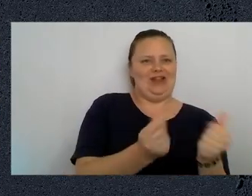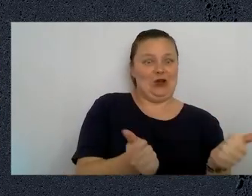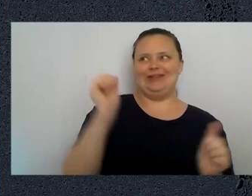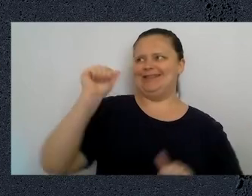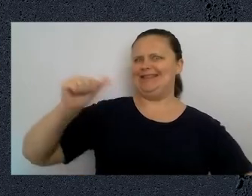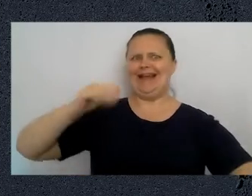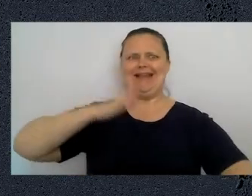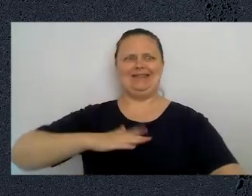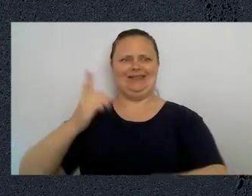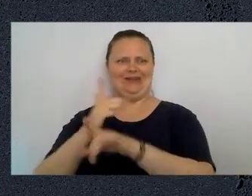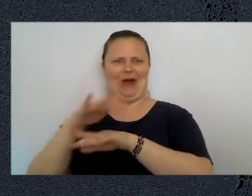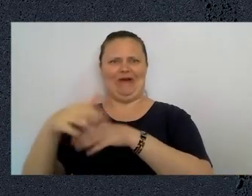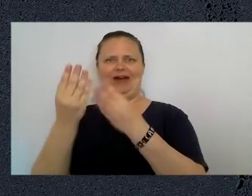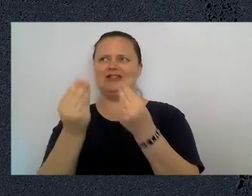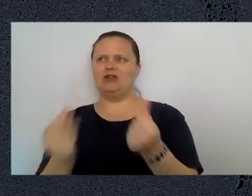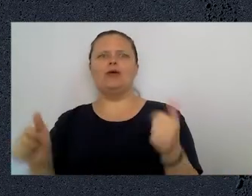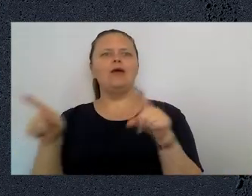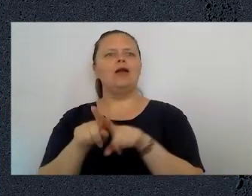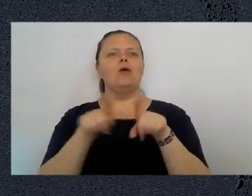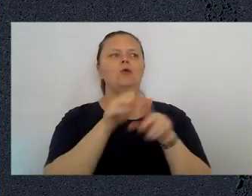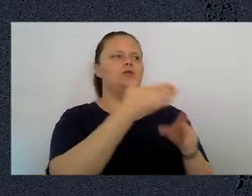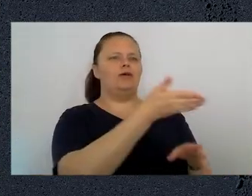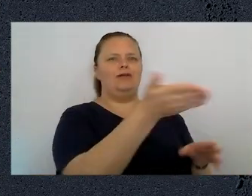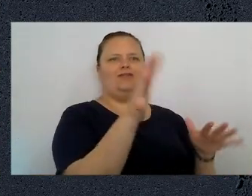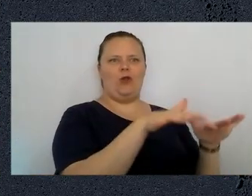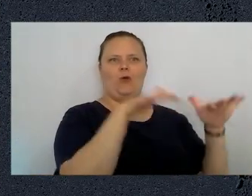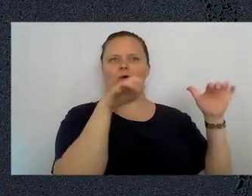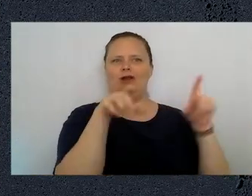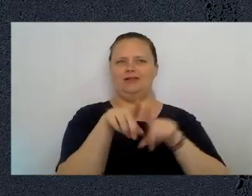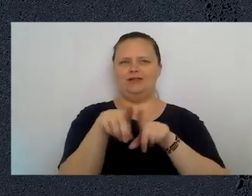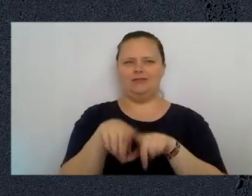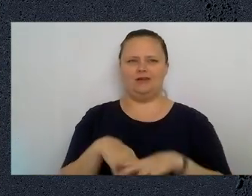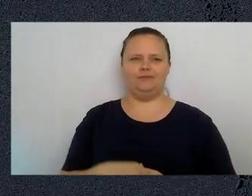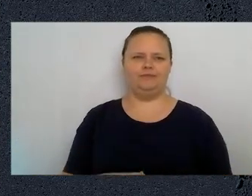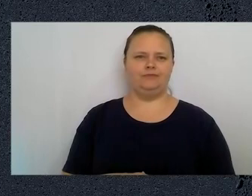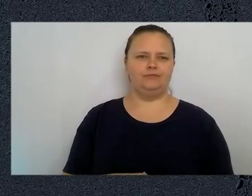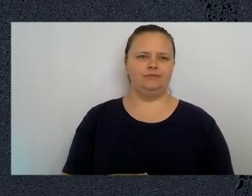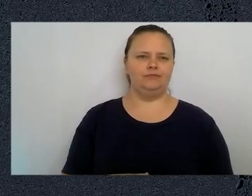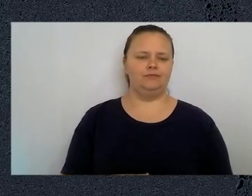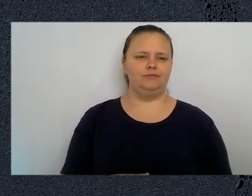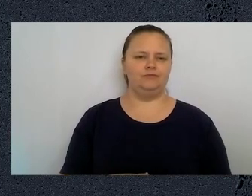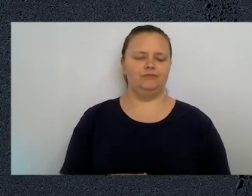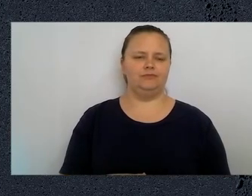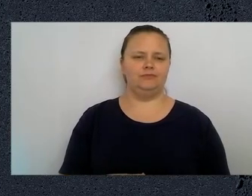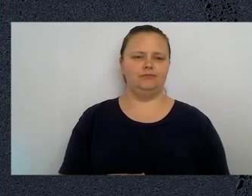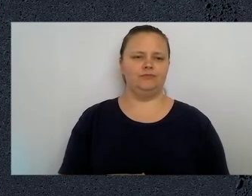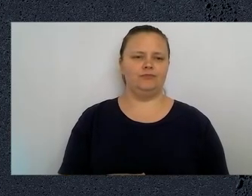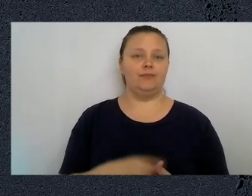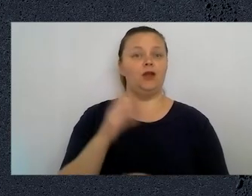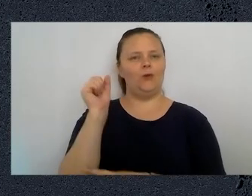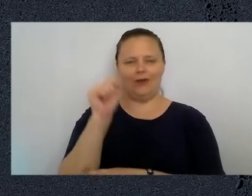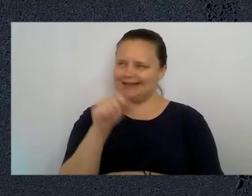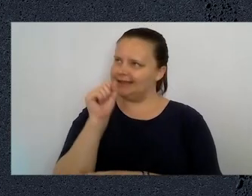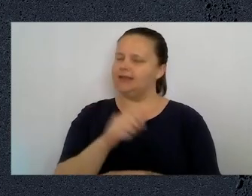that's, and I also want to come to the audience too. So, absolutely. Go for it. Yeah, so, you know, yes, there are a lot of systemic